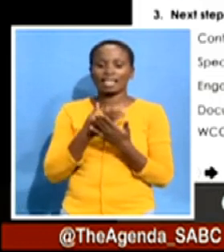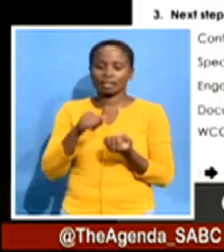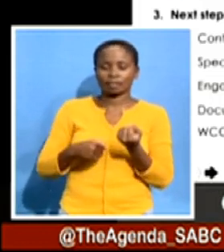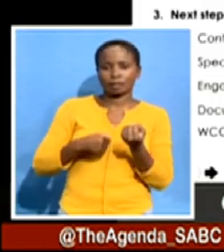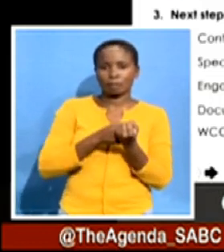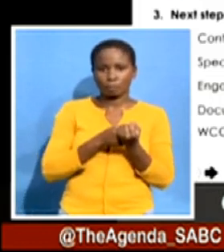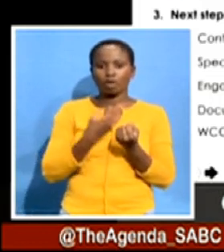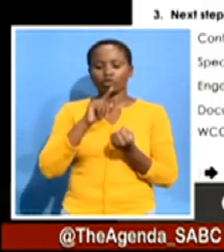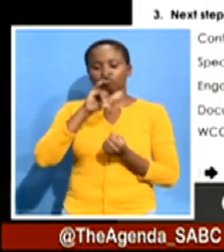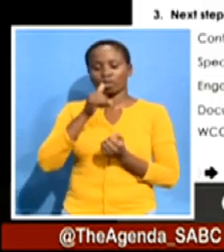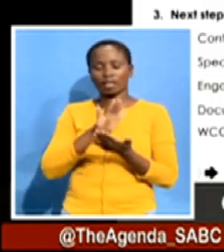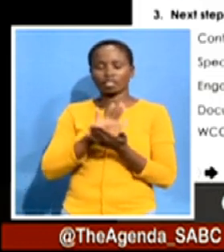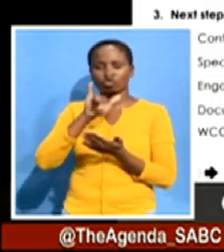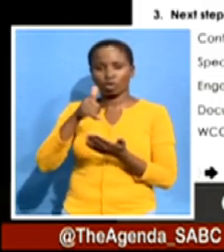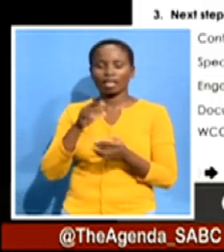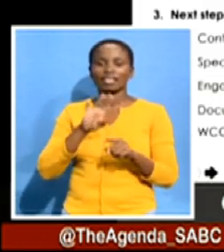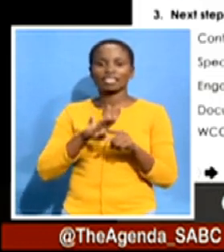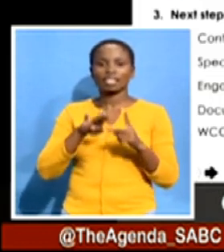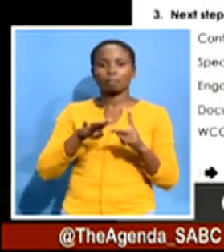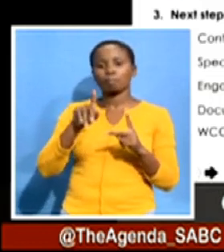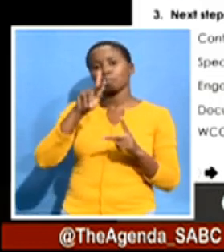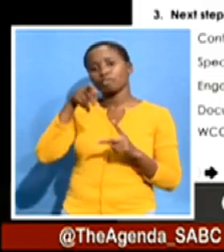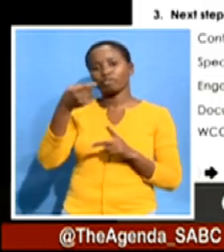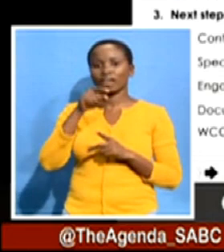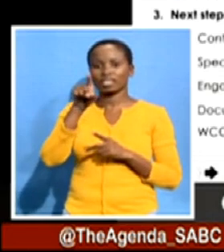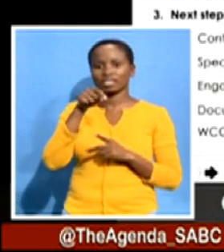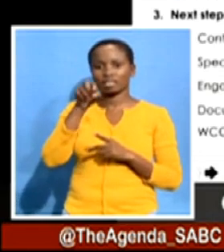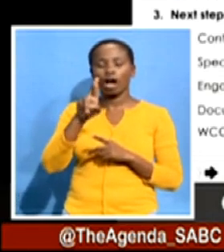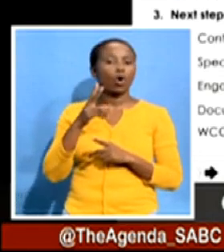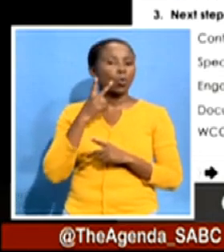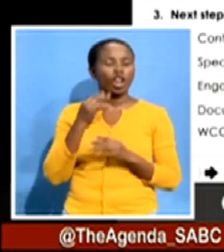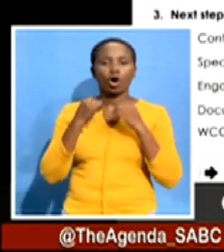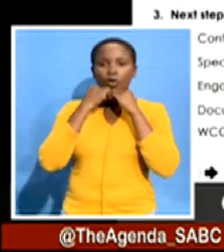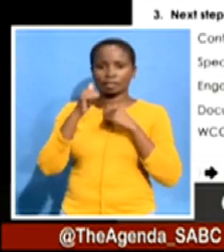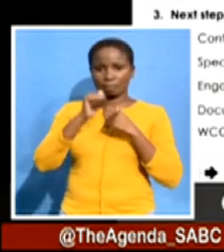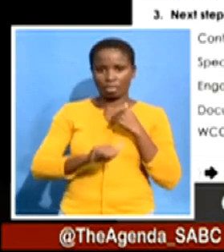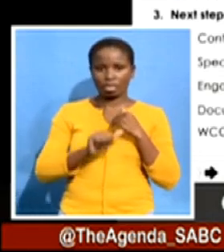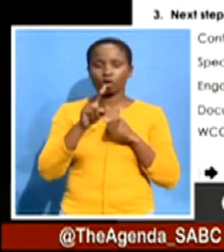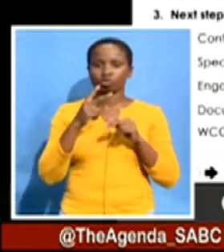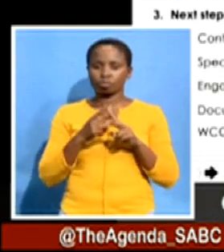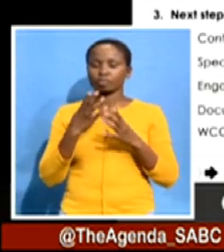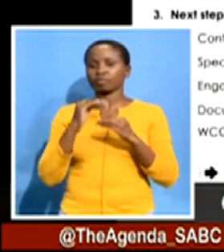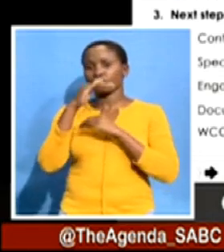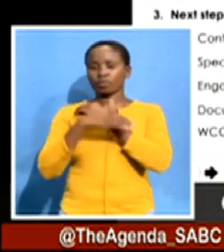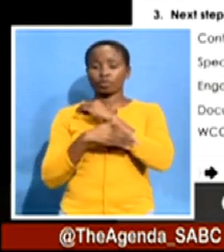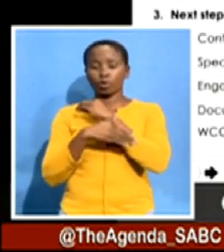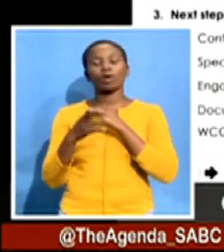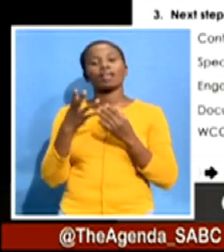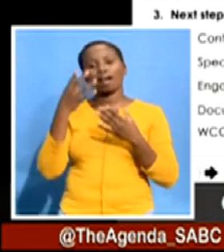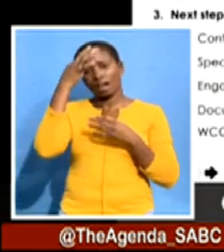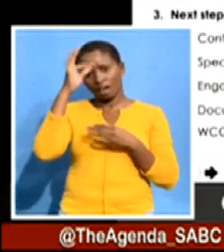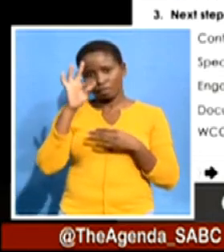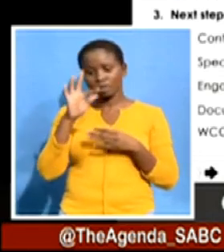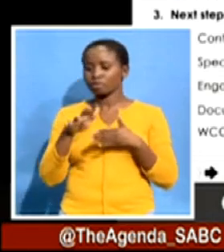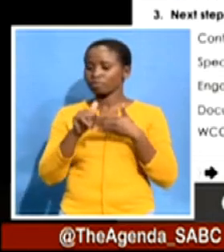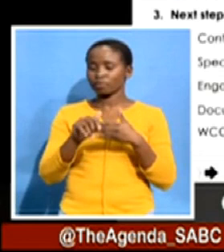August. We have specific follow-up with foreign government to be explored by the Department of the Premier, and we are engaging the private sector.